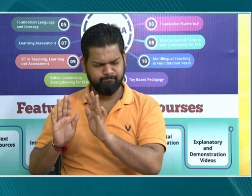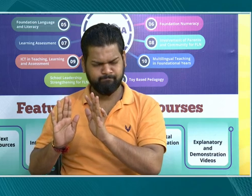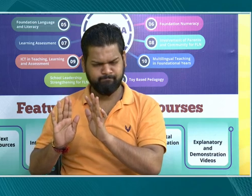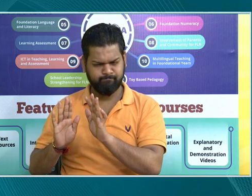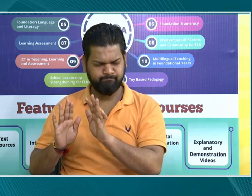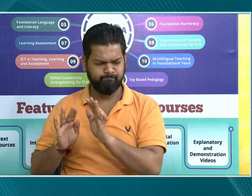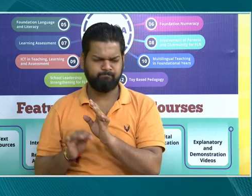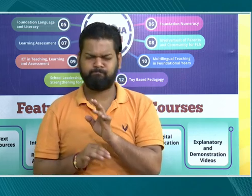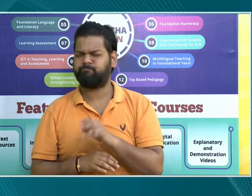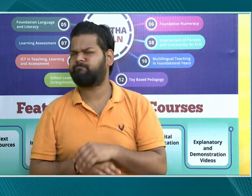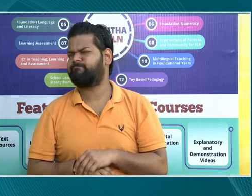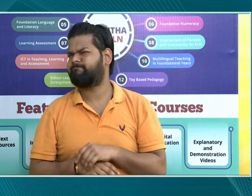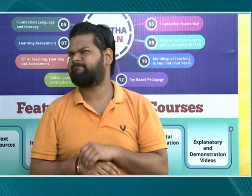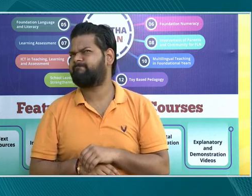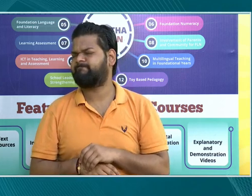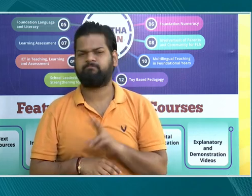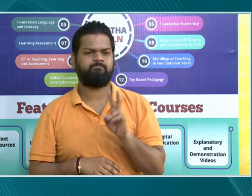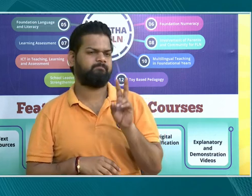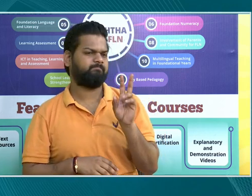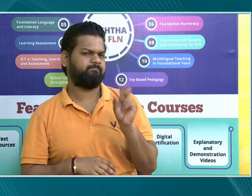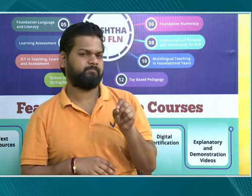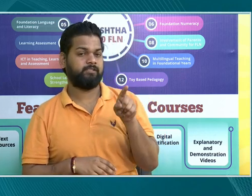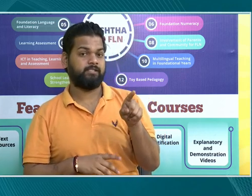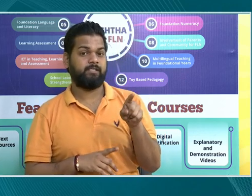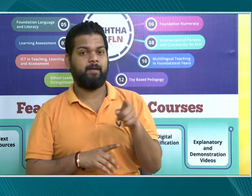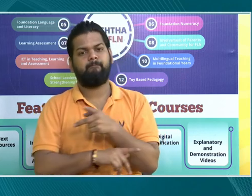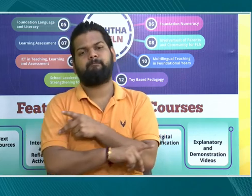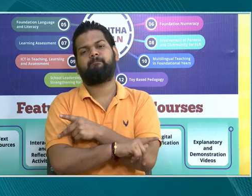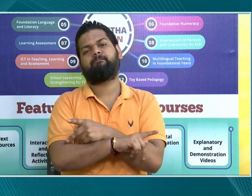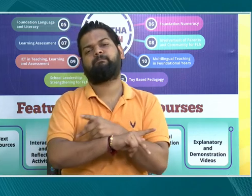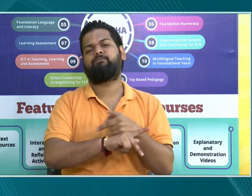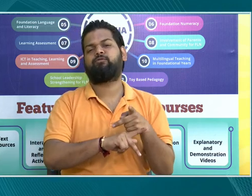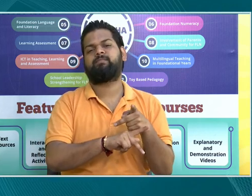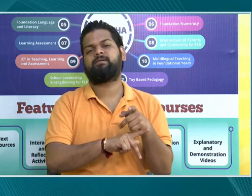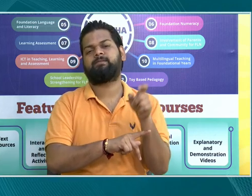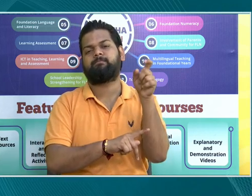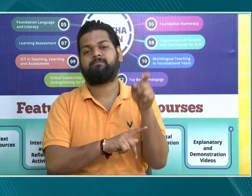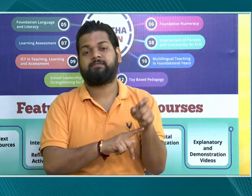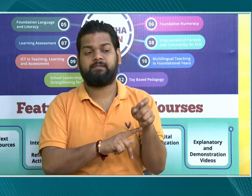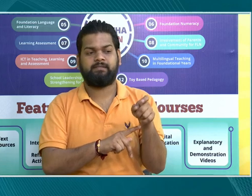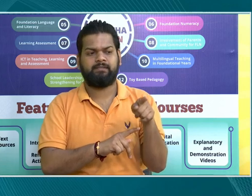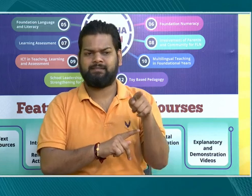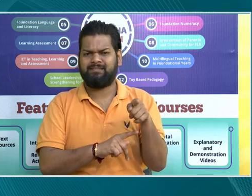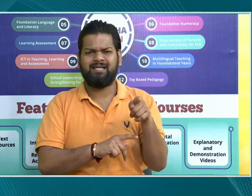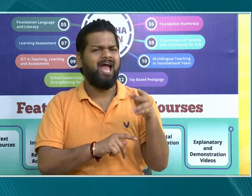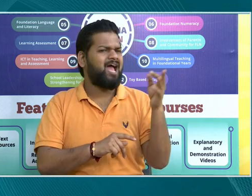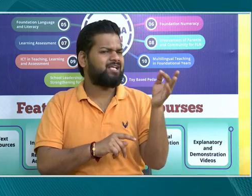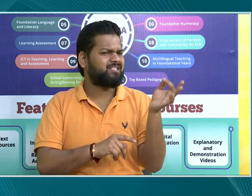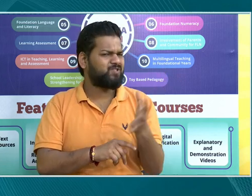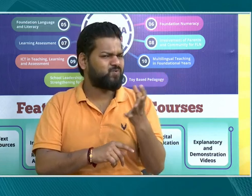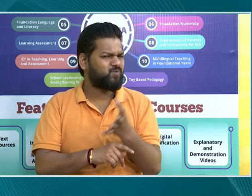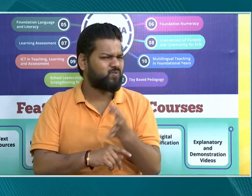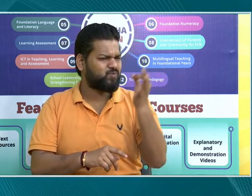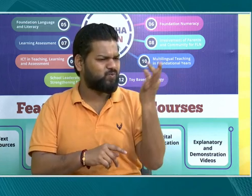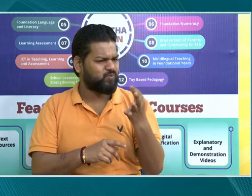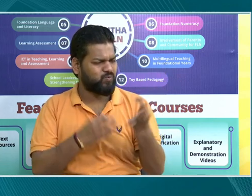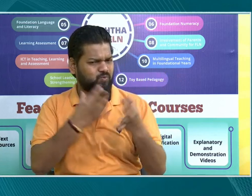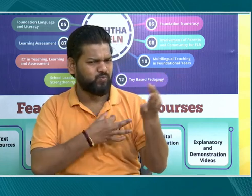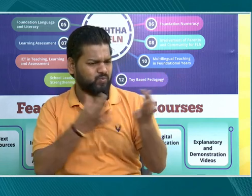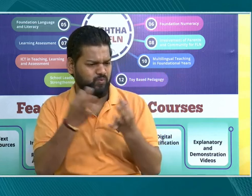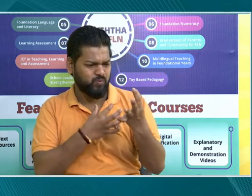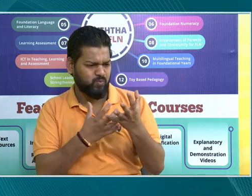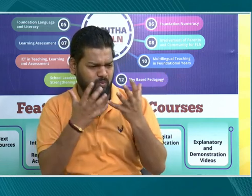No. Okay. He is a professional. Because, okay, you know, he's not inventing something. He's not discovering something. He's